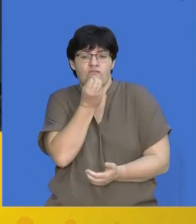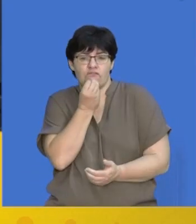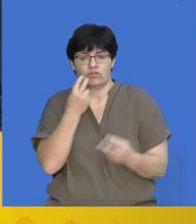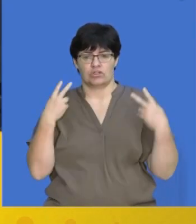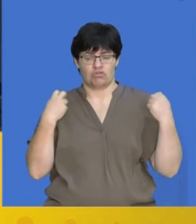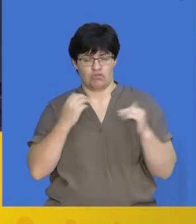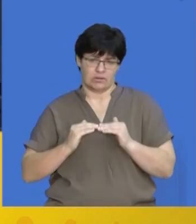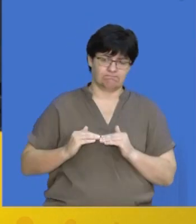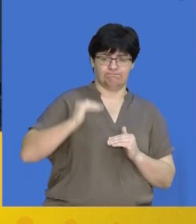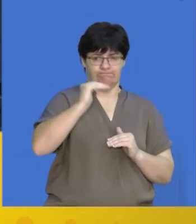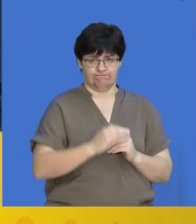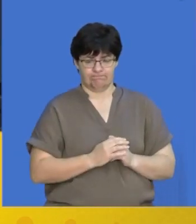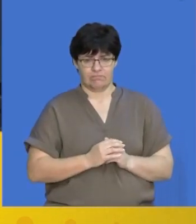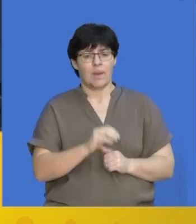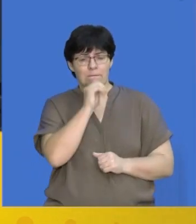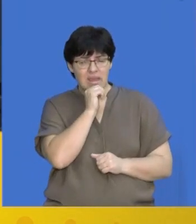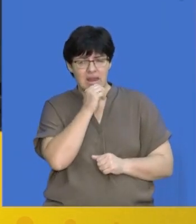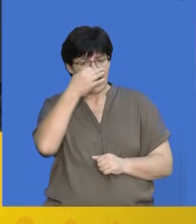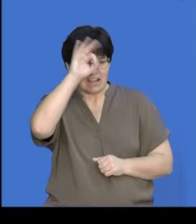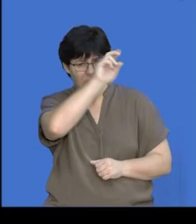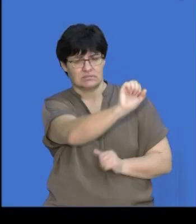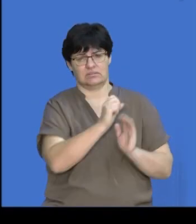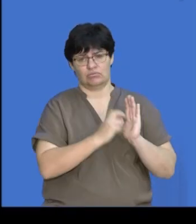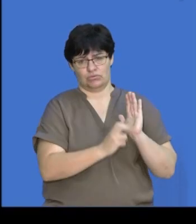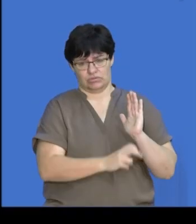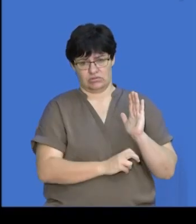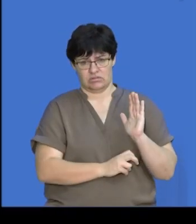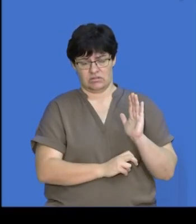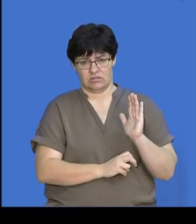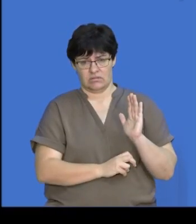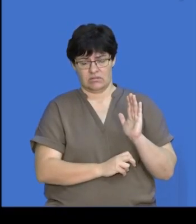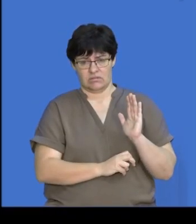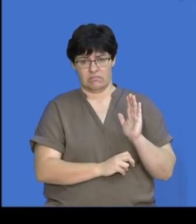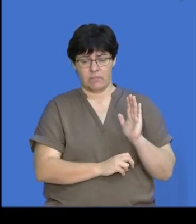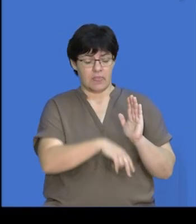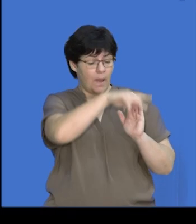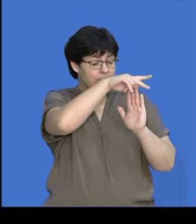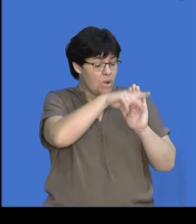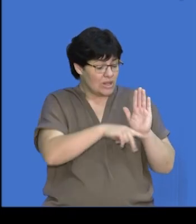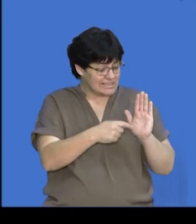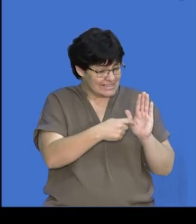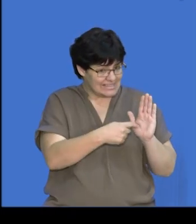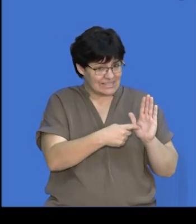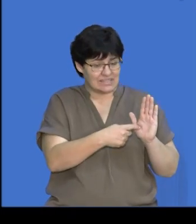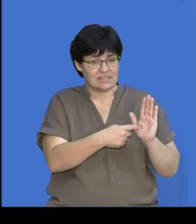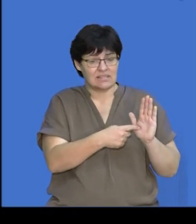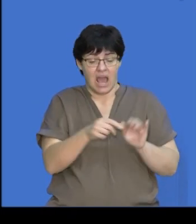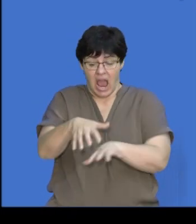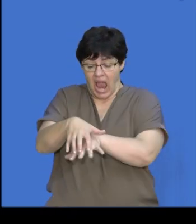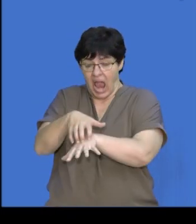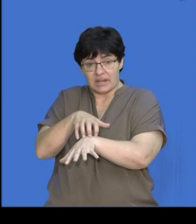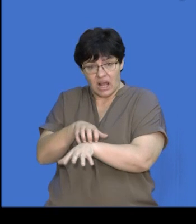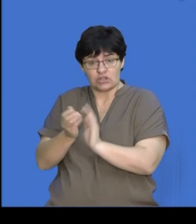Here, it's about government regulations. And what are we talking about? Through policy, impact on